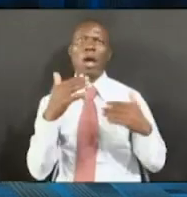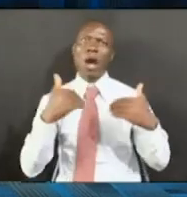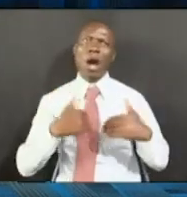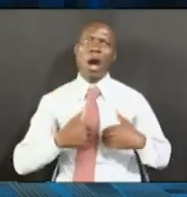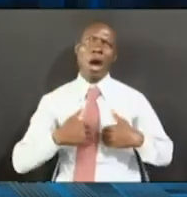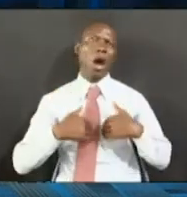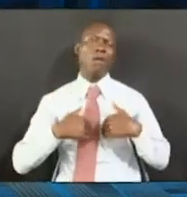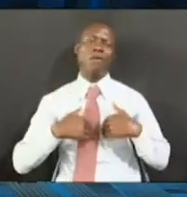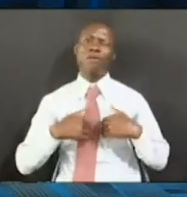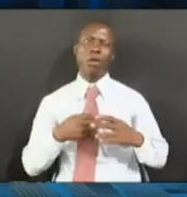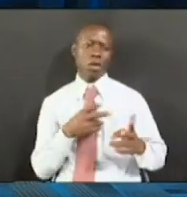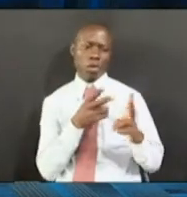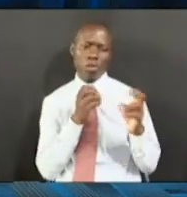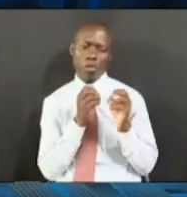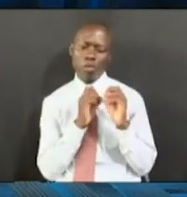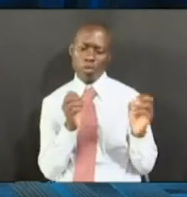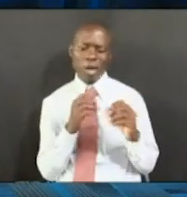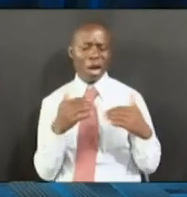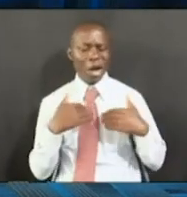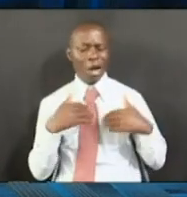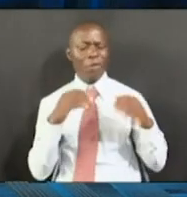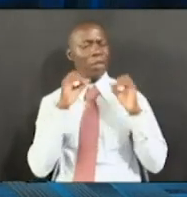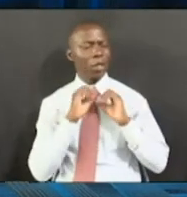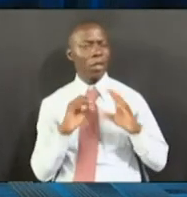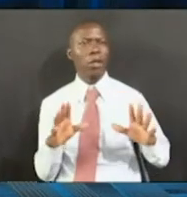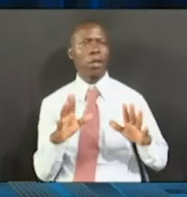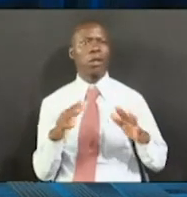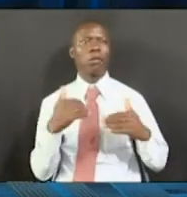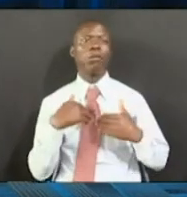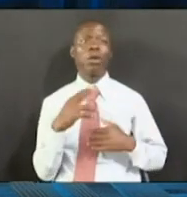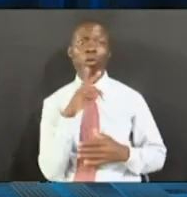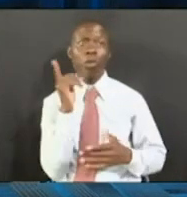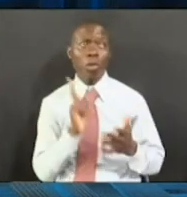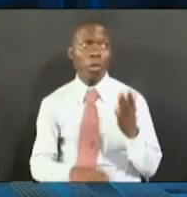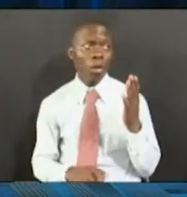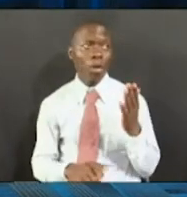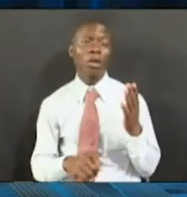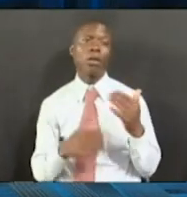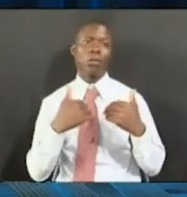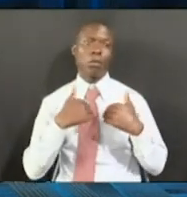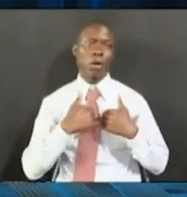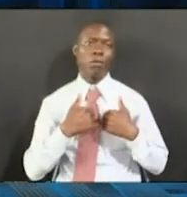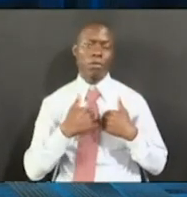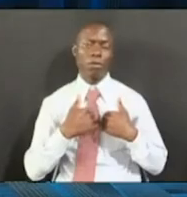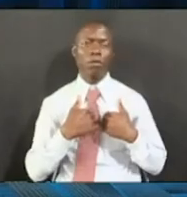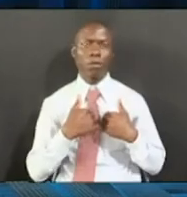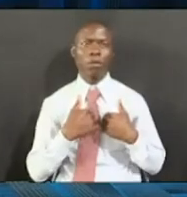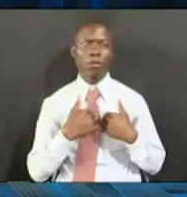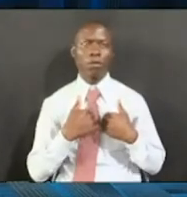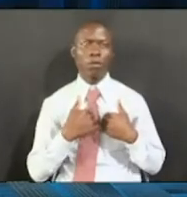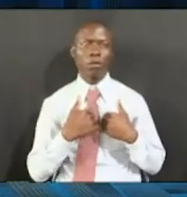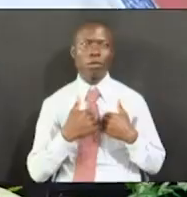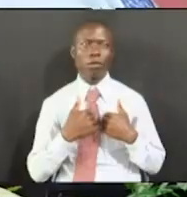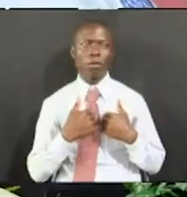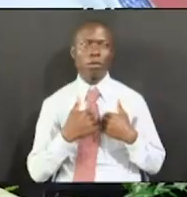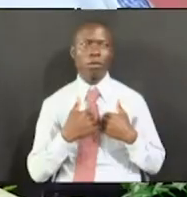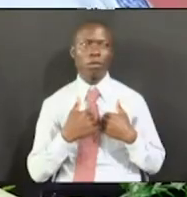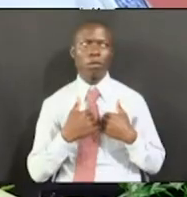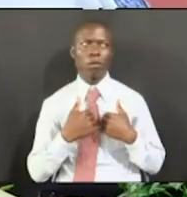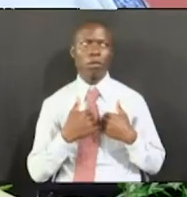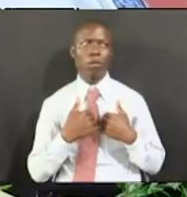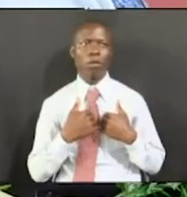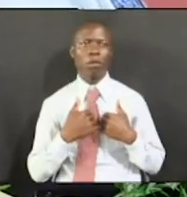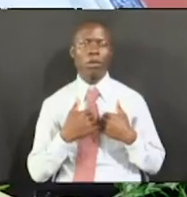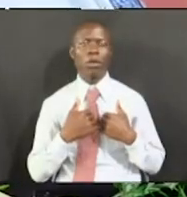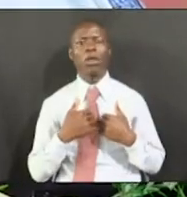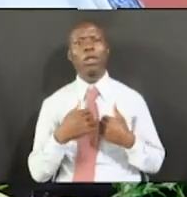gun. I don't have anything. I'm using what I have. You are not getting it. So when the